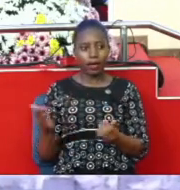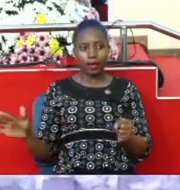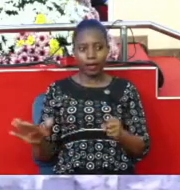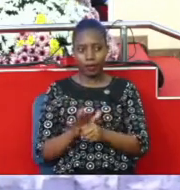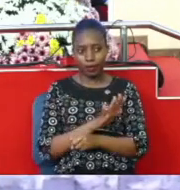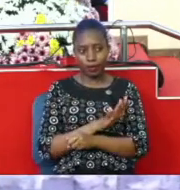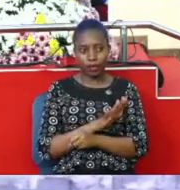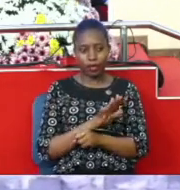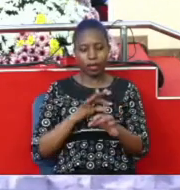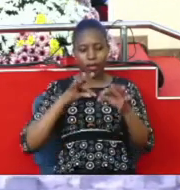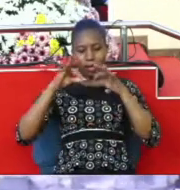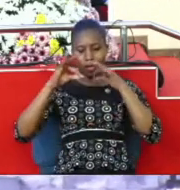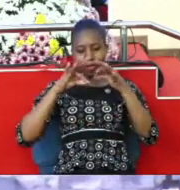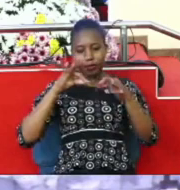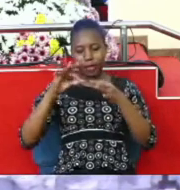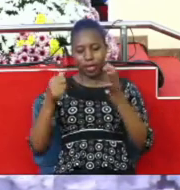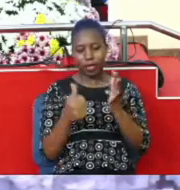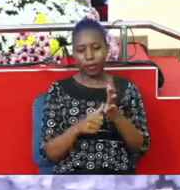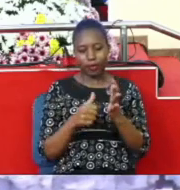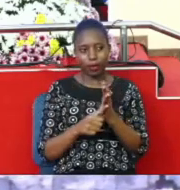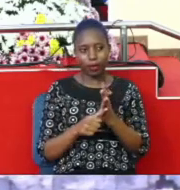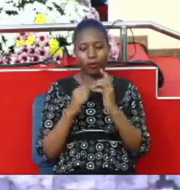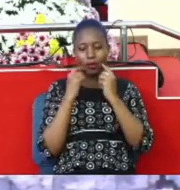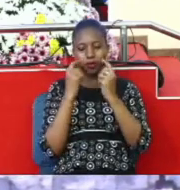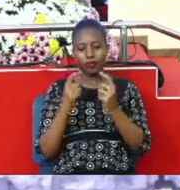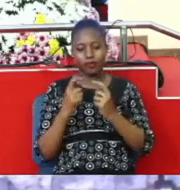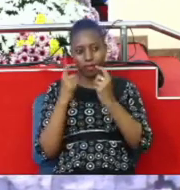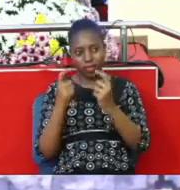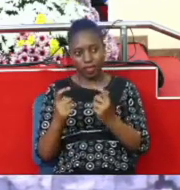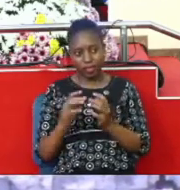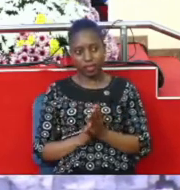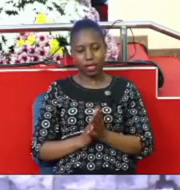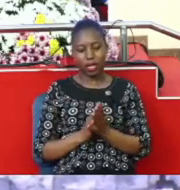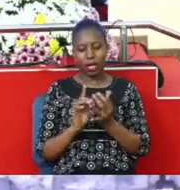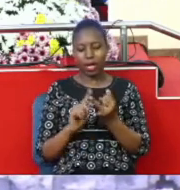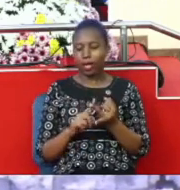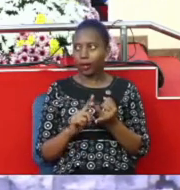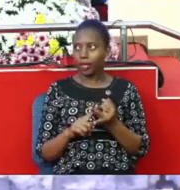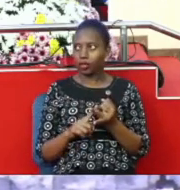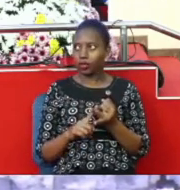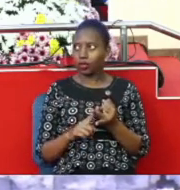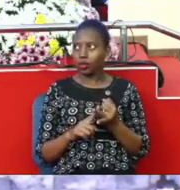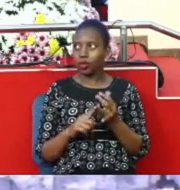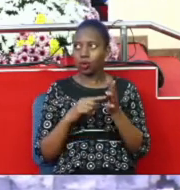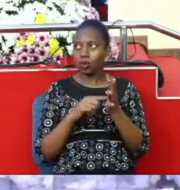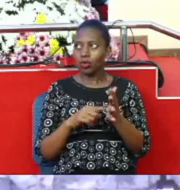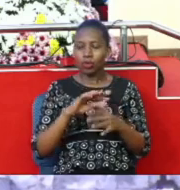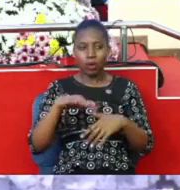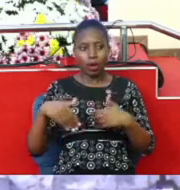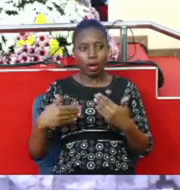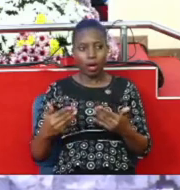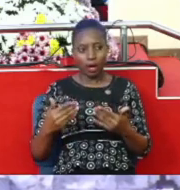sin, and two, explain how faith in Jesus can overcome the problem